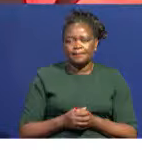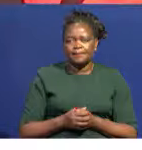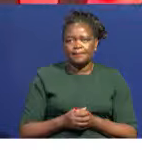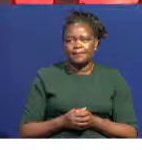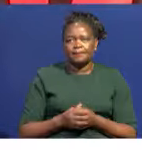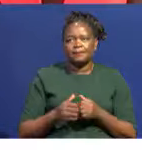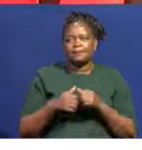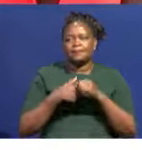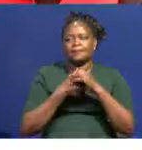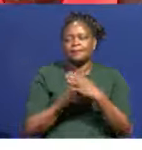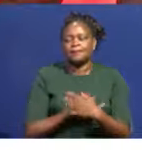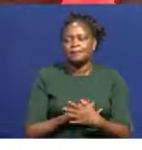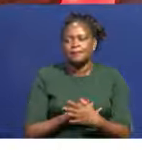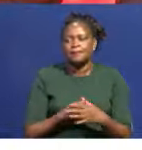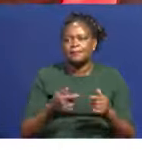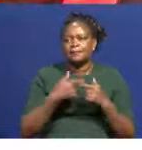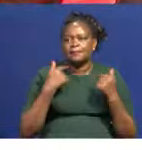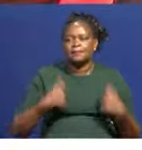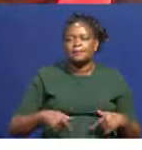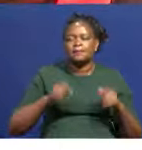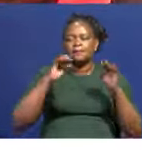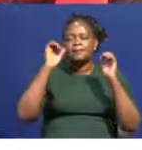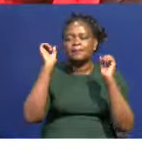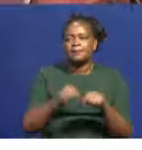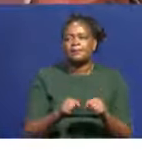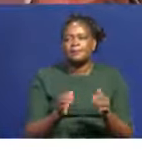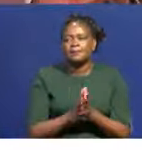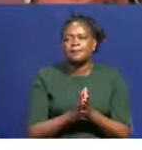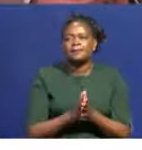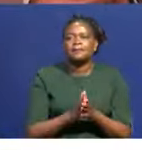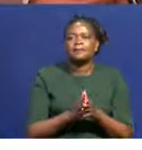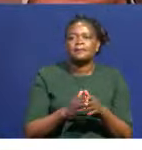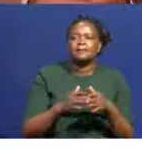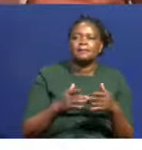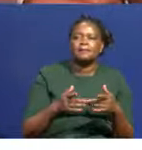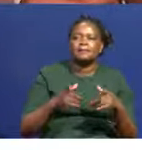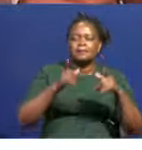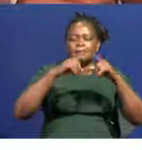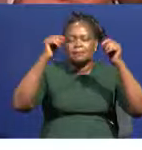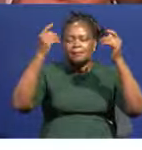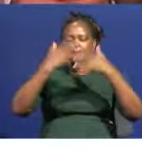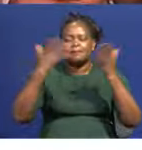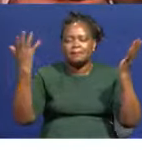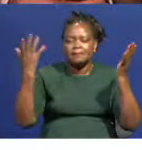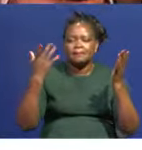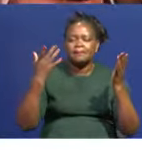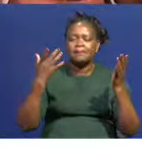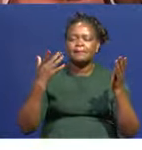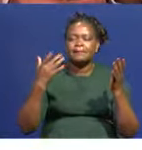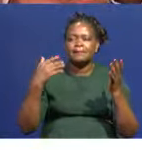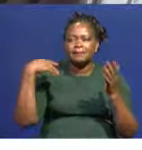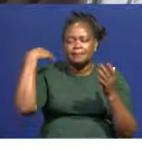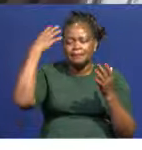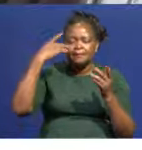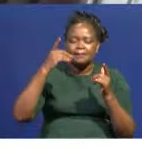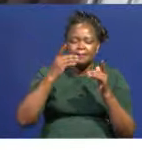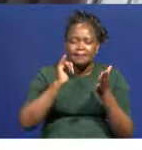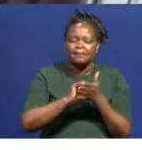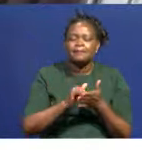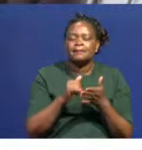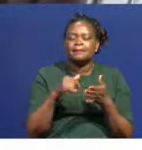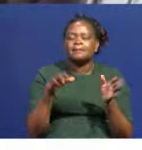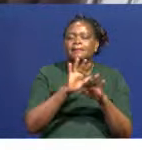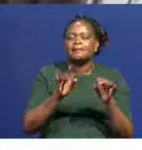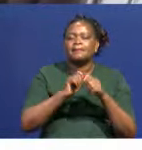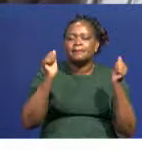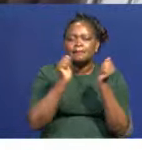Kijerumani, kichina kama mtaweza, kijapanese, kiarabu, ndio mambo yenu itebesa sawa sawa.